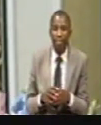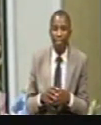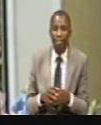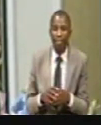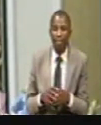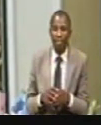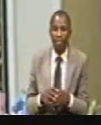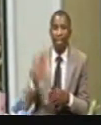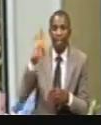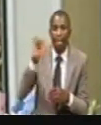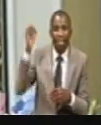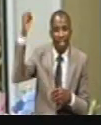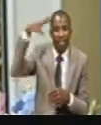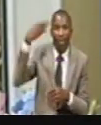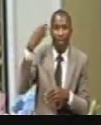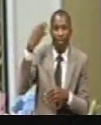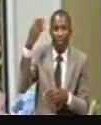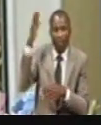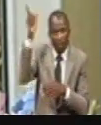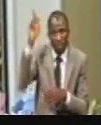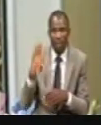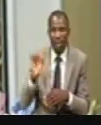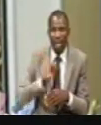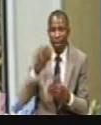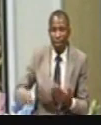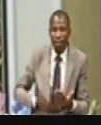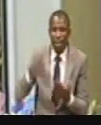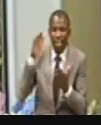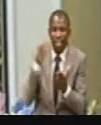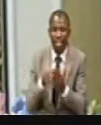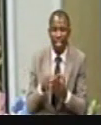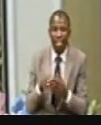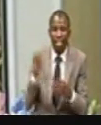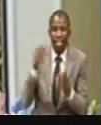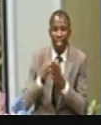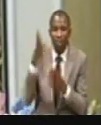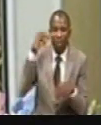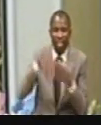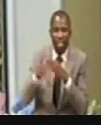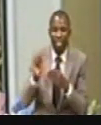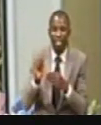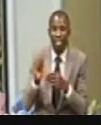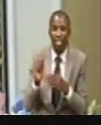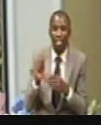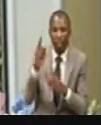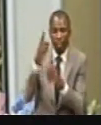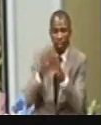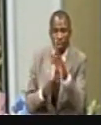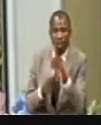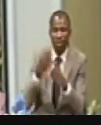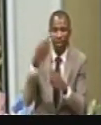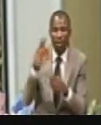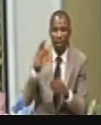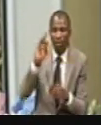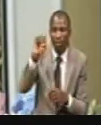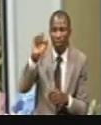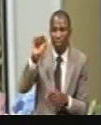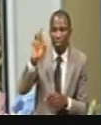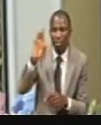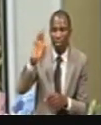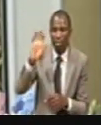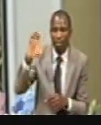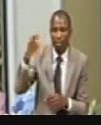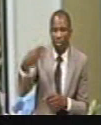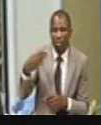I promise God that I will come here to give testimony. By the grace of God, I am born again. It was in the month